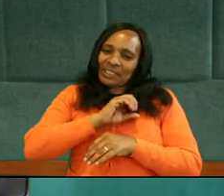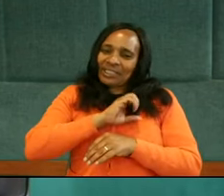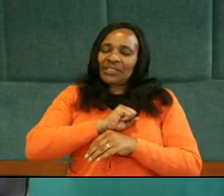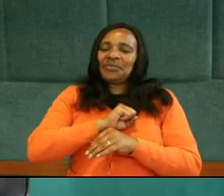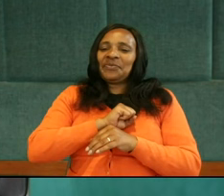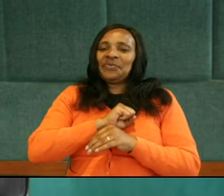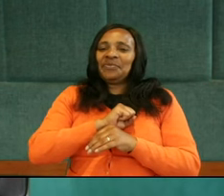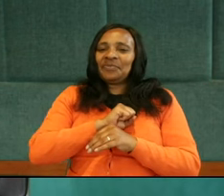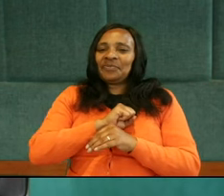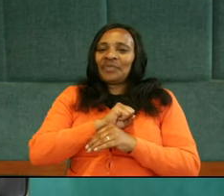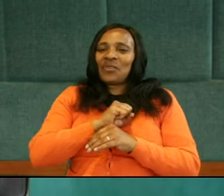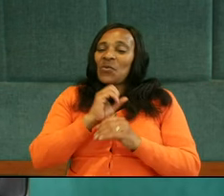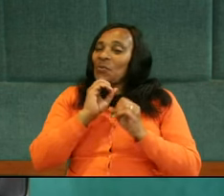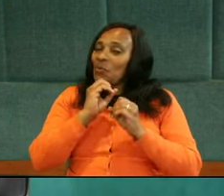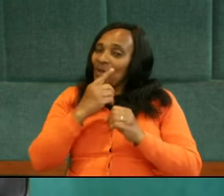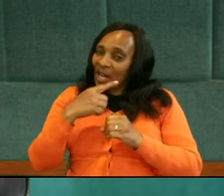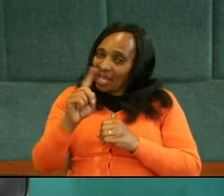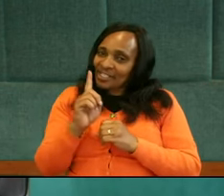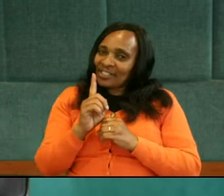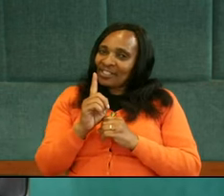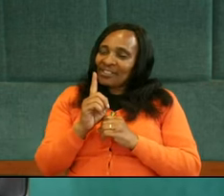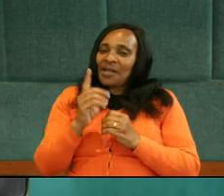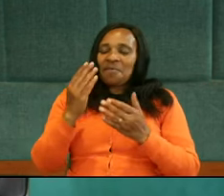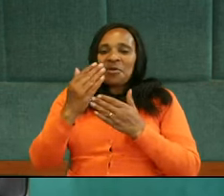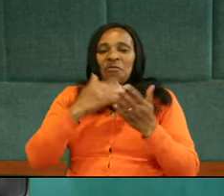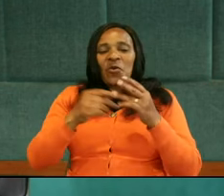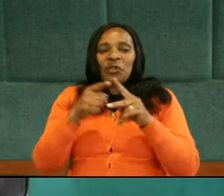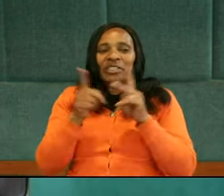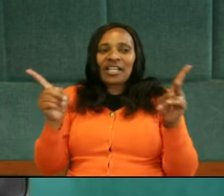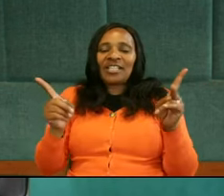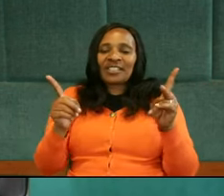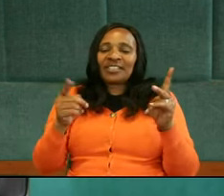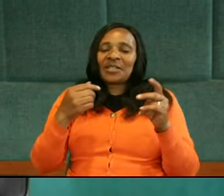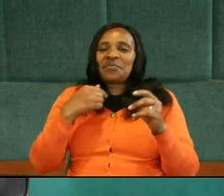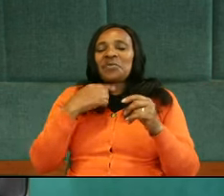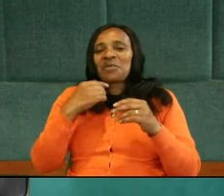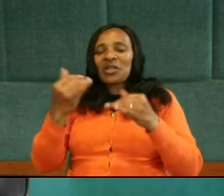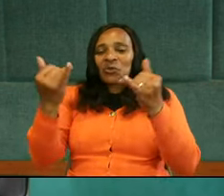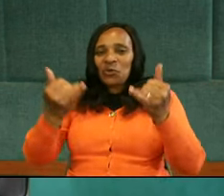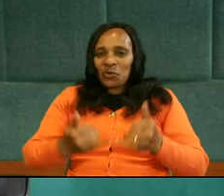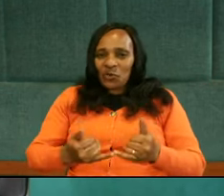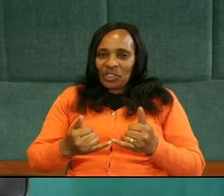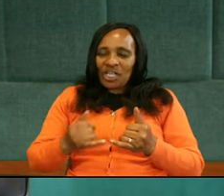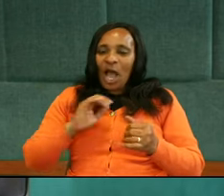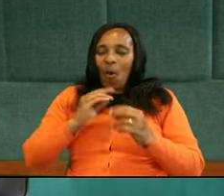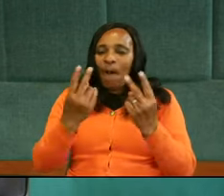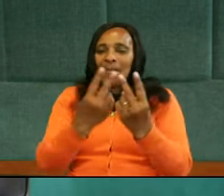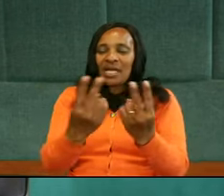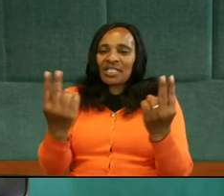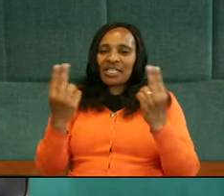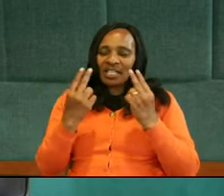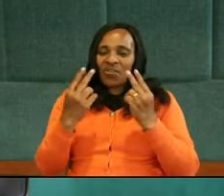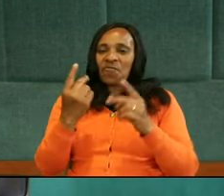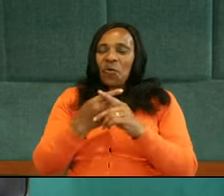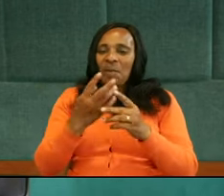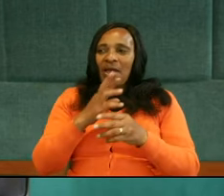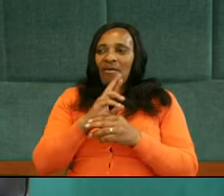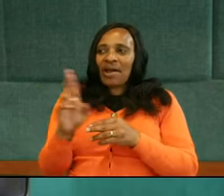Patience. All right, before we start, I'd like now to introduce our panel from my